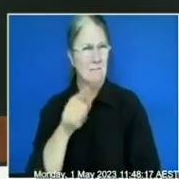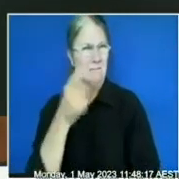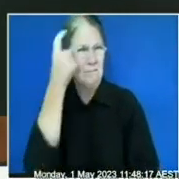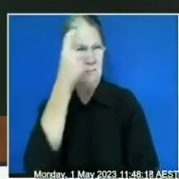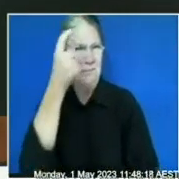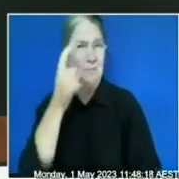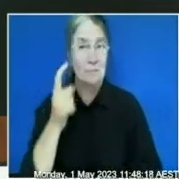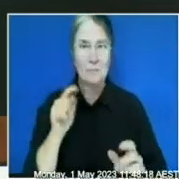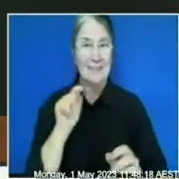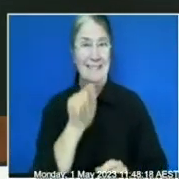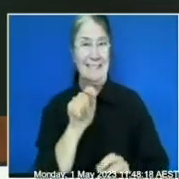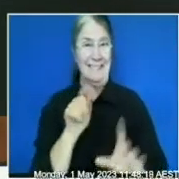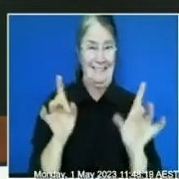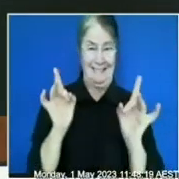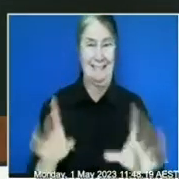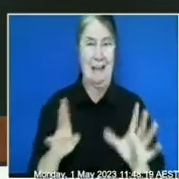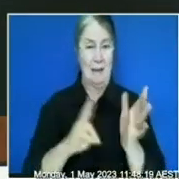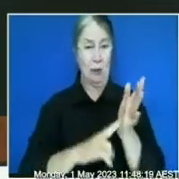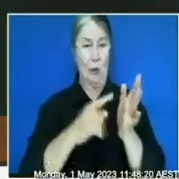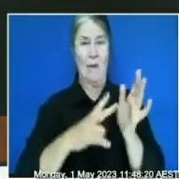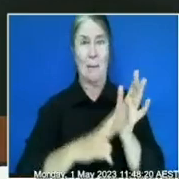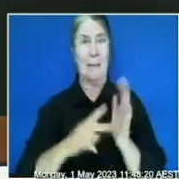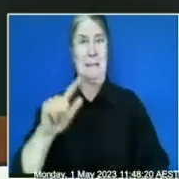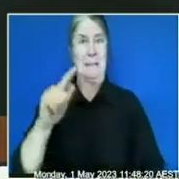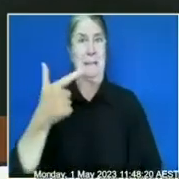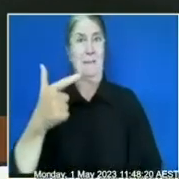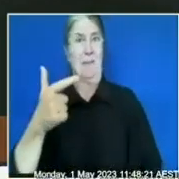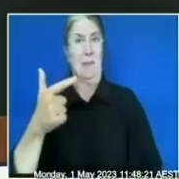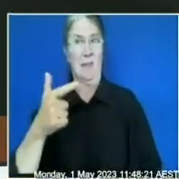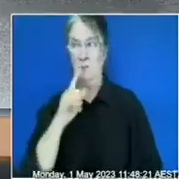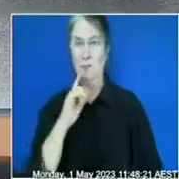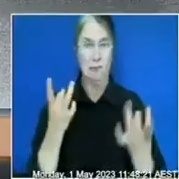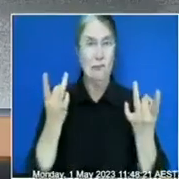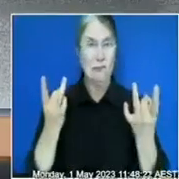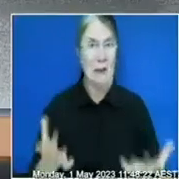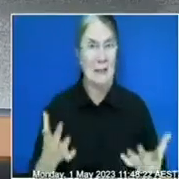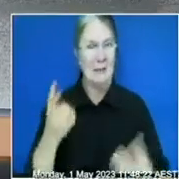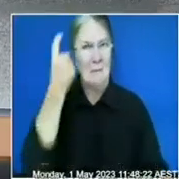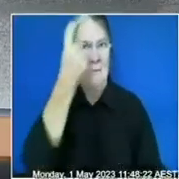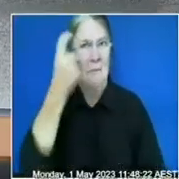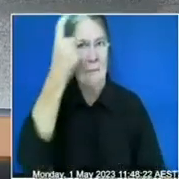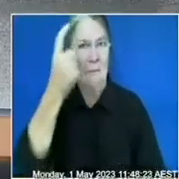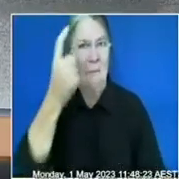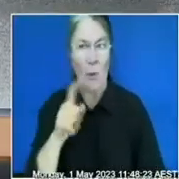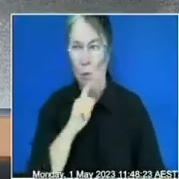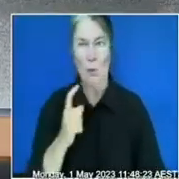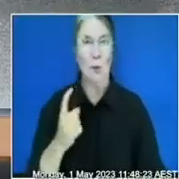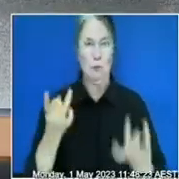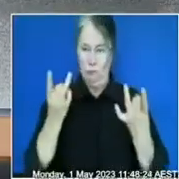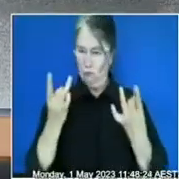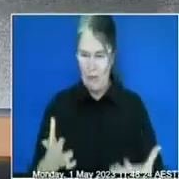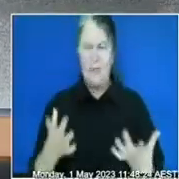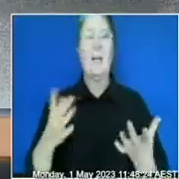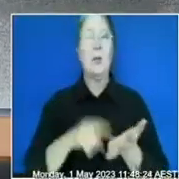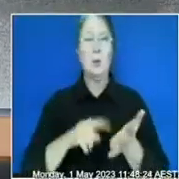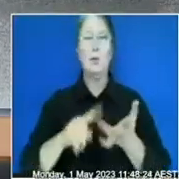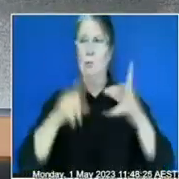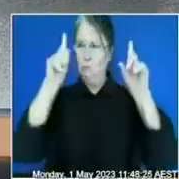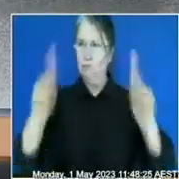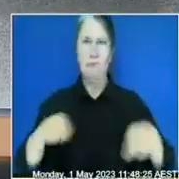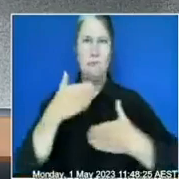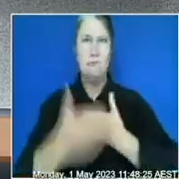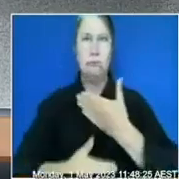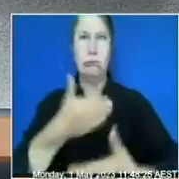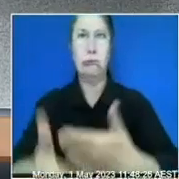November? We're pulling out all stops for it to be ready for November. I might ask Ms Williams to talk, but we're right in the middle of commissioning services, so we're in a